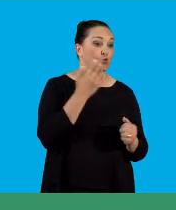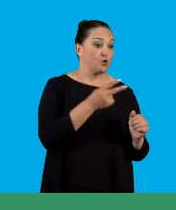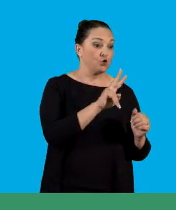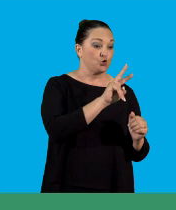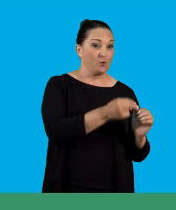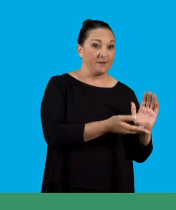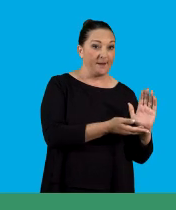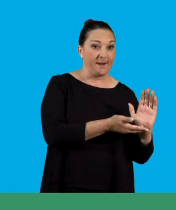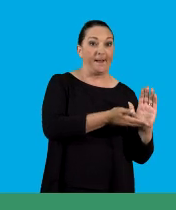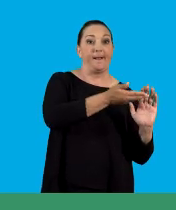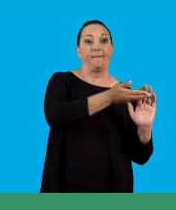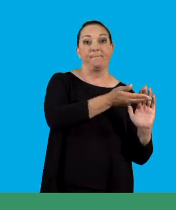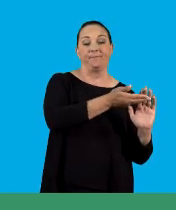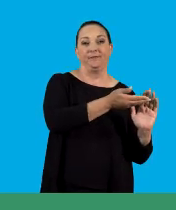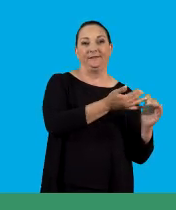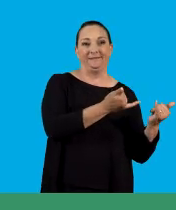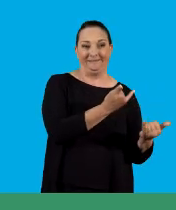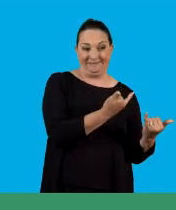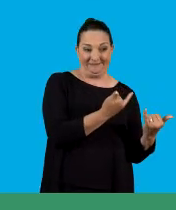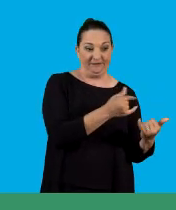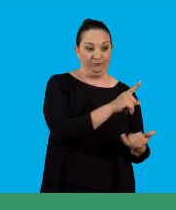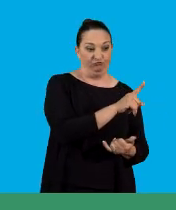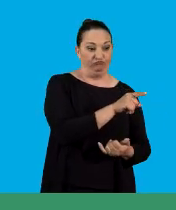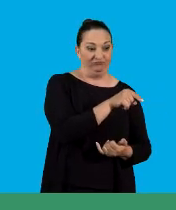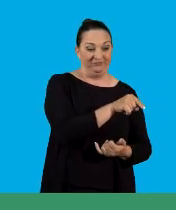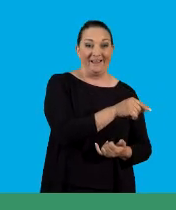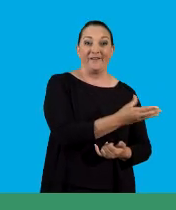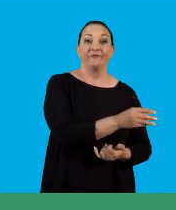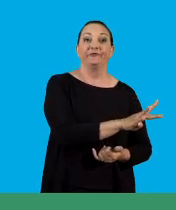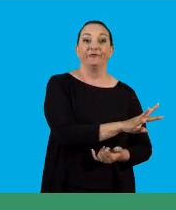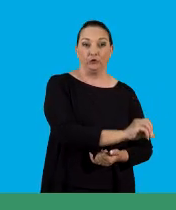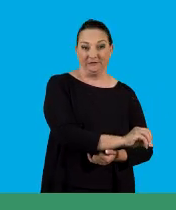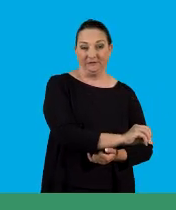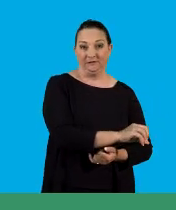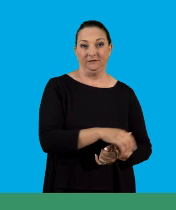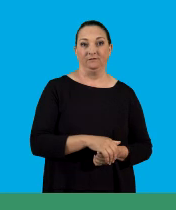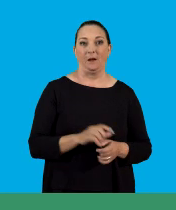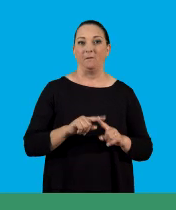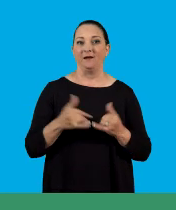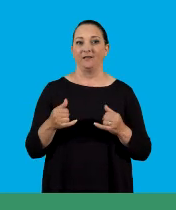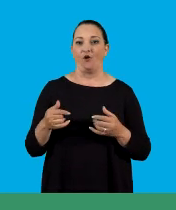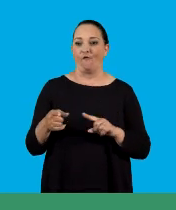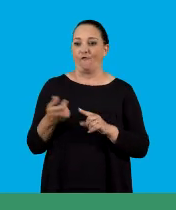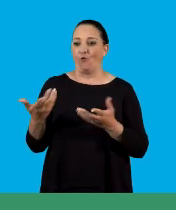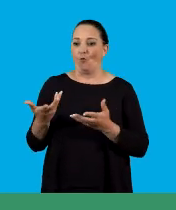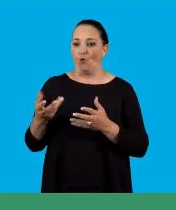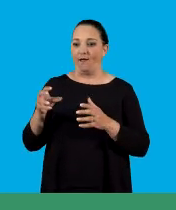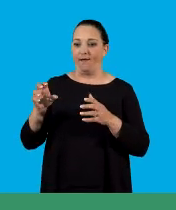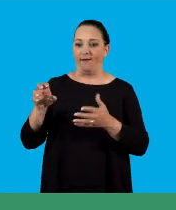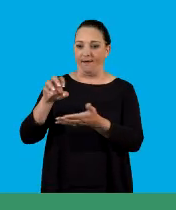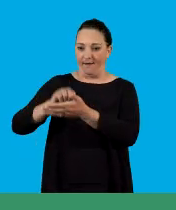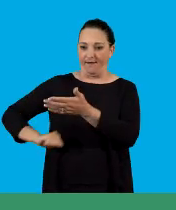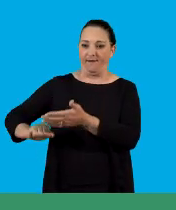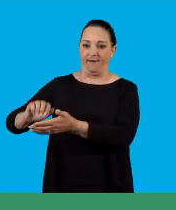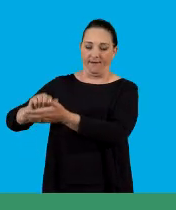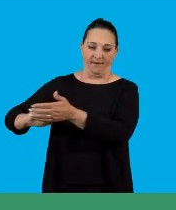say plus 20, the market share increases to 40, meaning we take that 20 maybe from business 3, to say from business